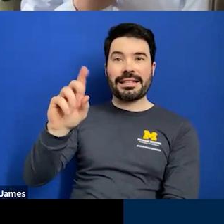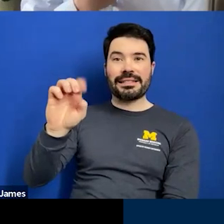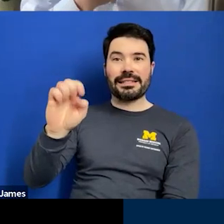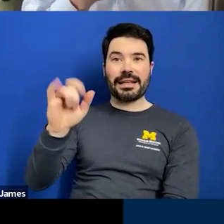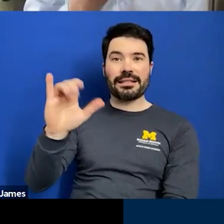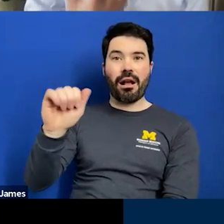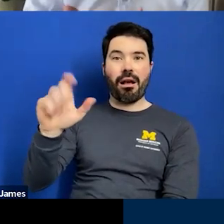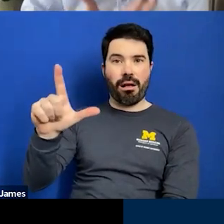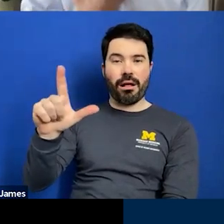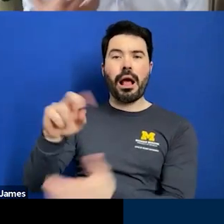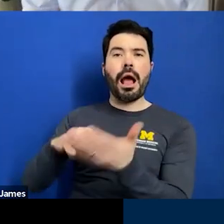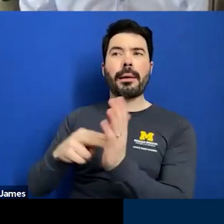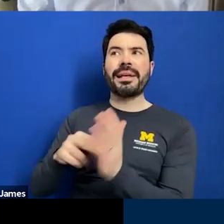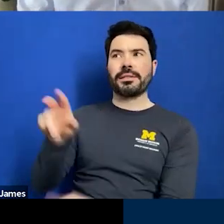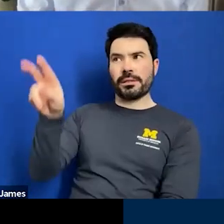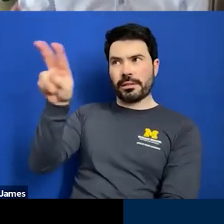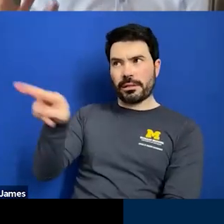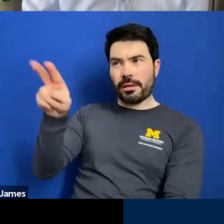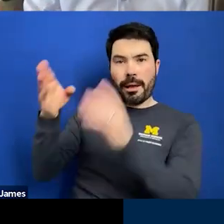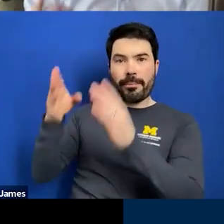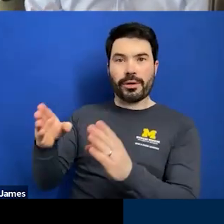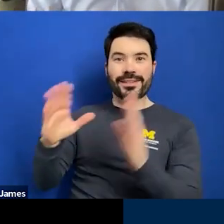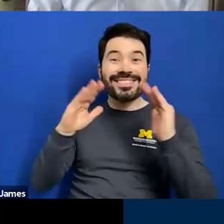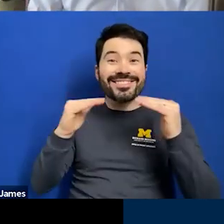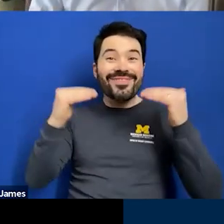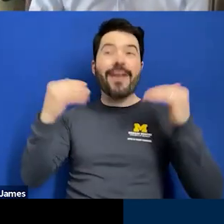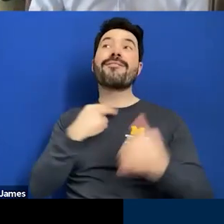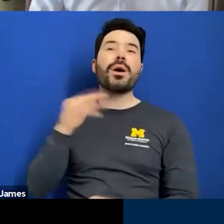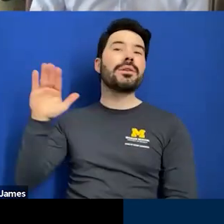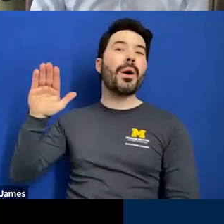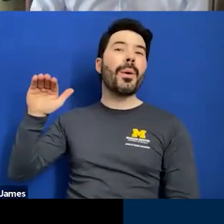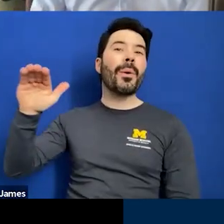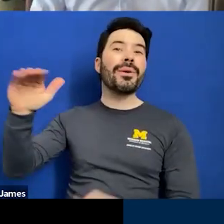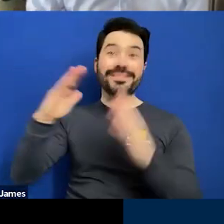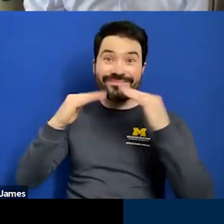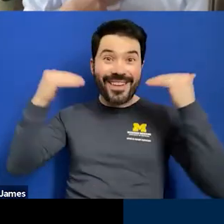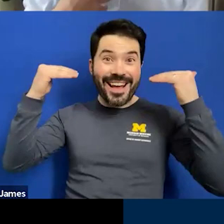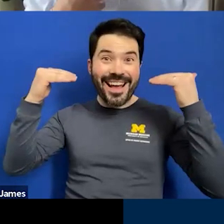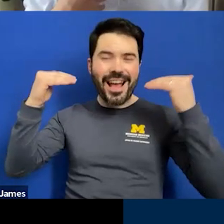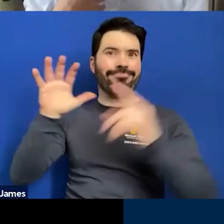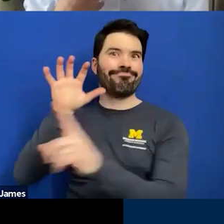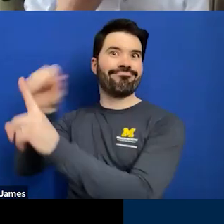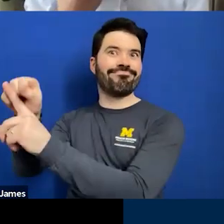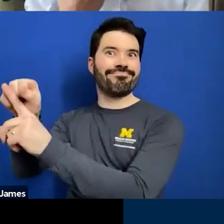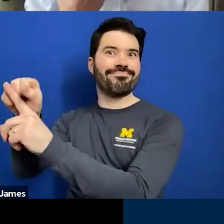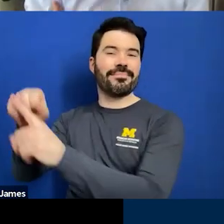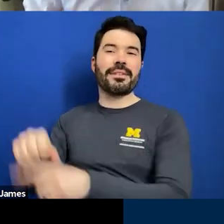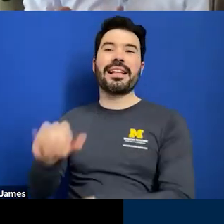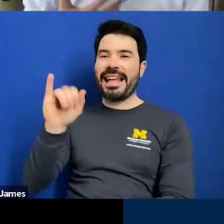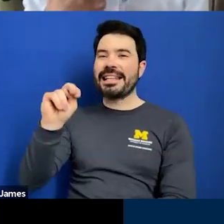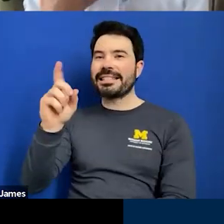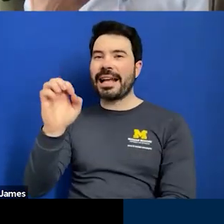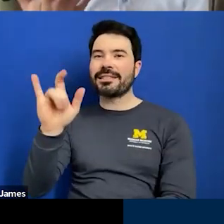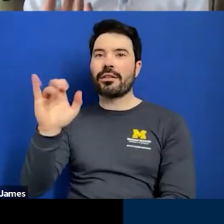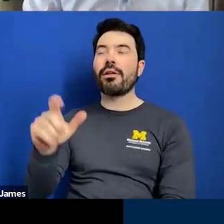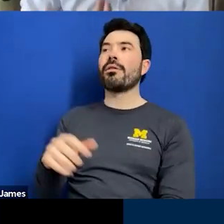things about the speaker. Can you hear a smile? A smile, hearing that smile is an indexical cue. You can tell things about people's gender.